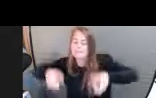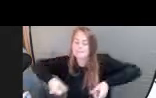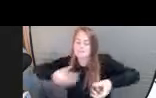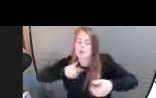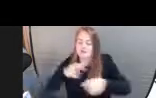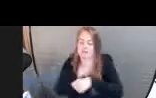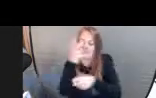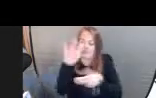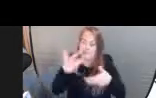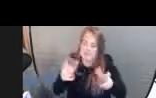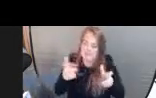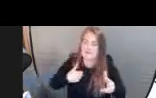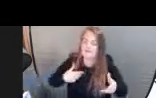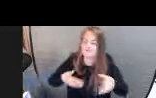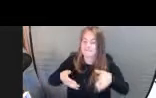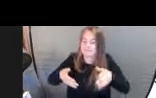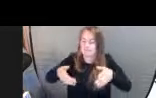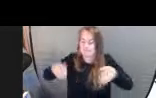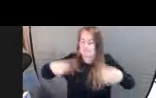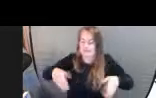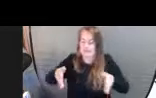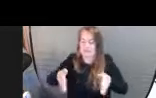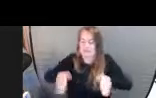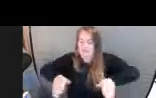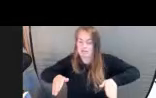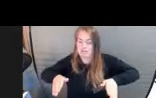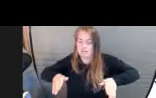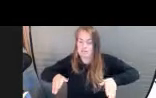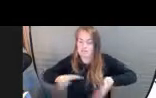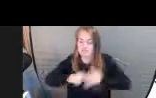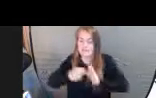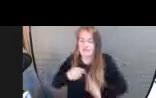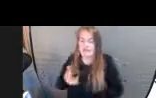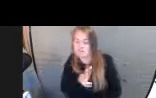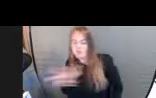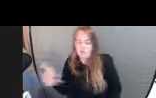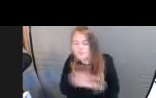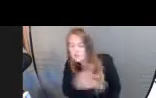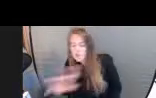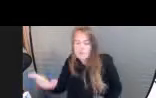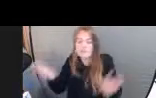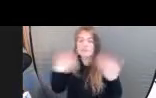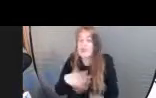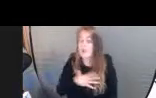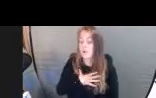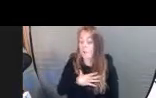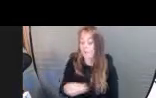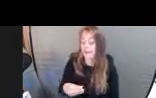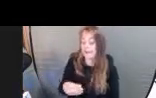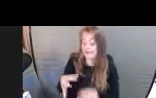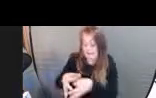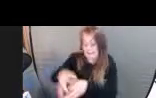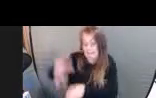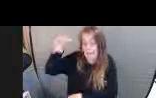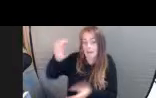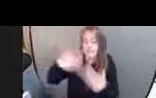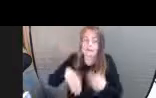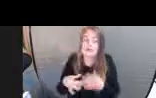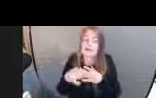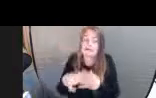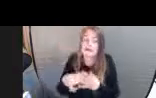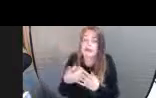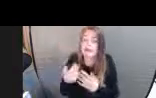It's got slanted tires so that I can turn quickly on the basketball court. A white cane, a guide dog or service